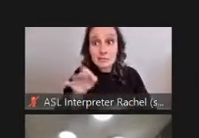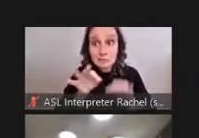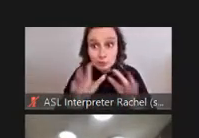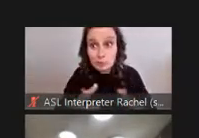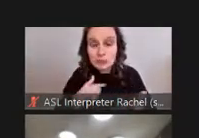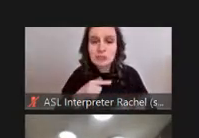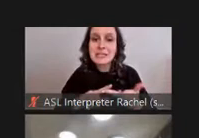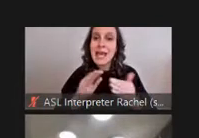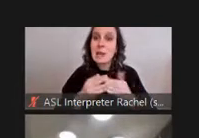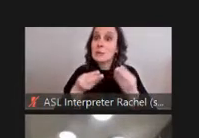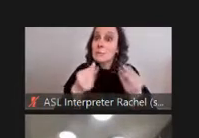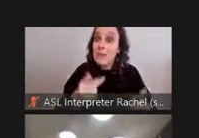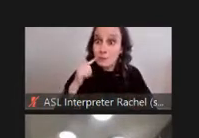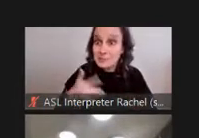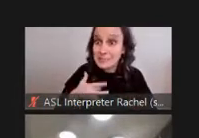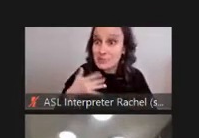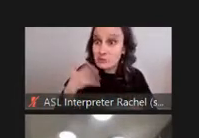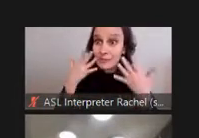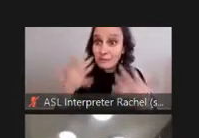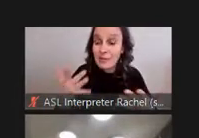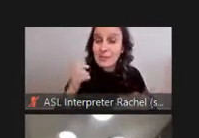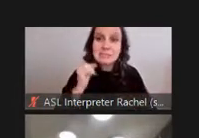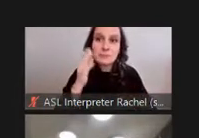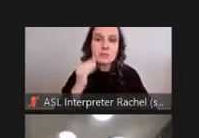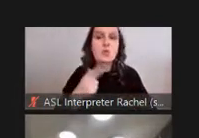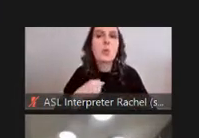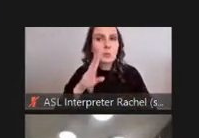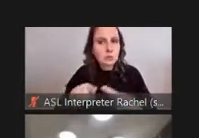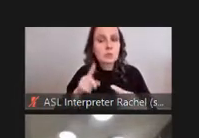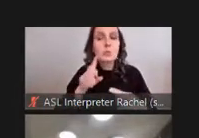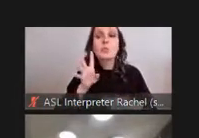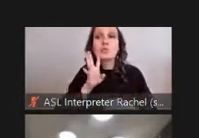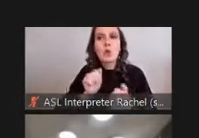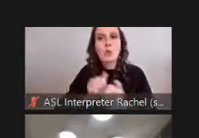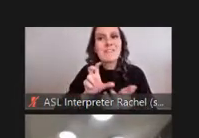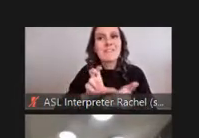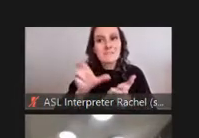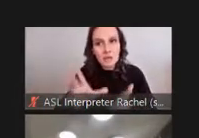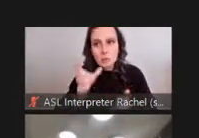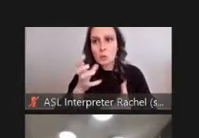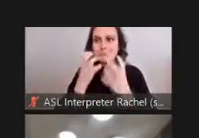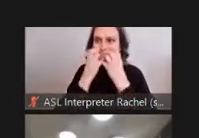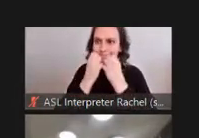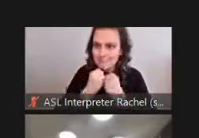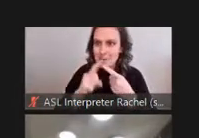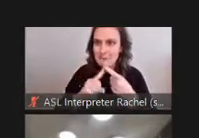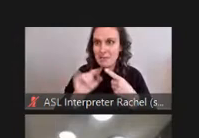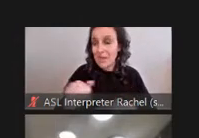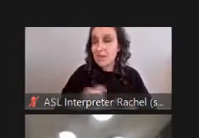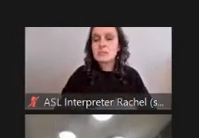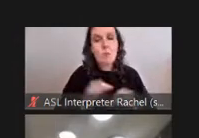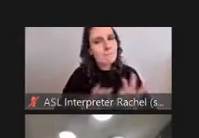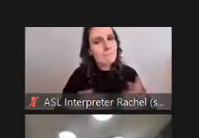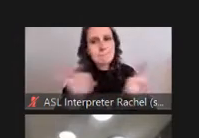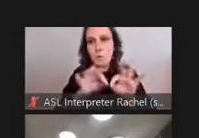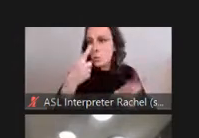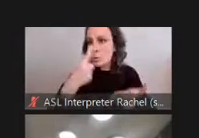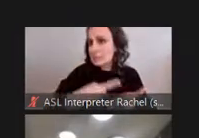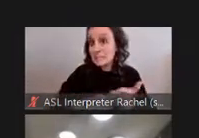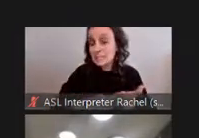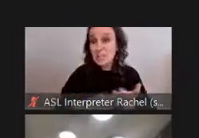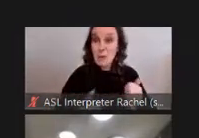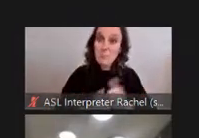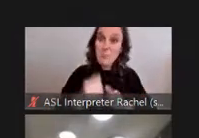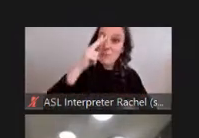sensory-friendly experiences? We're going to be actually talking to funders who care about this. And this is just an important discussion. It's not the